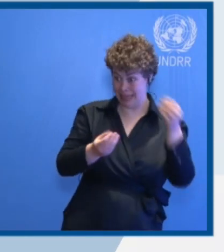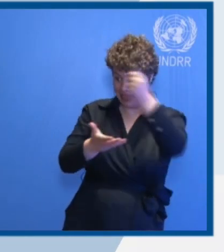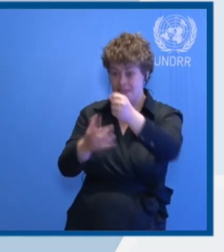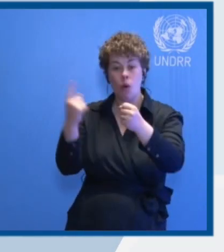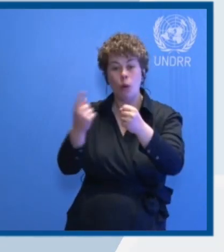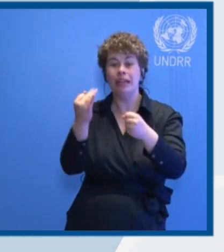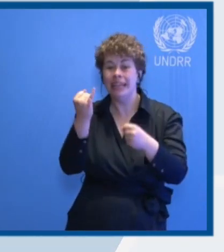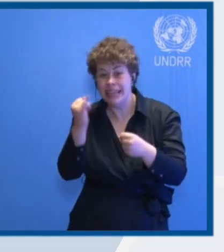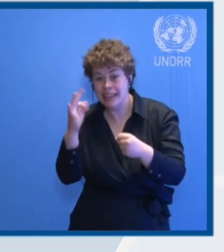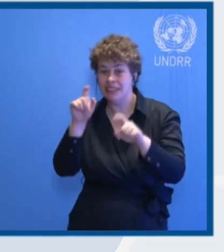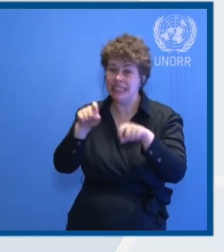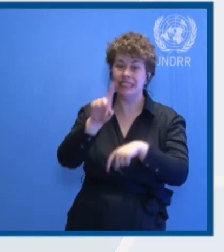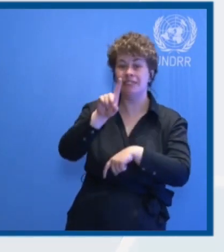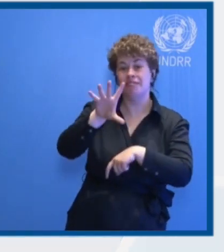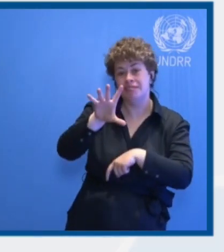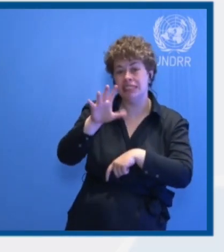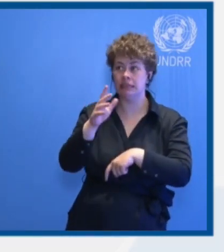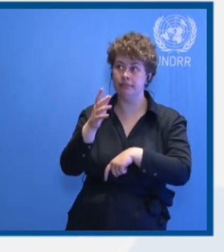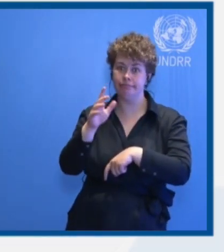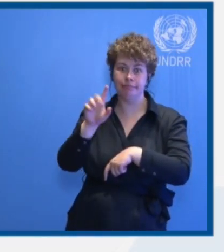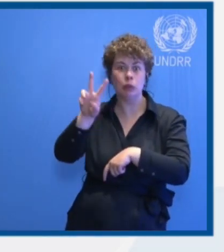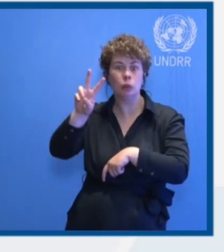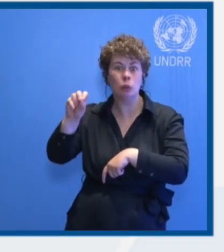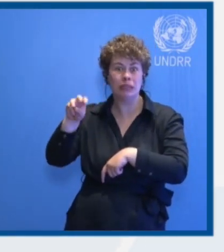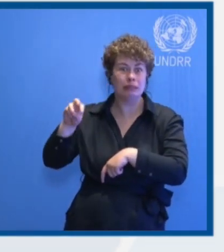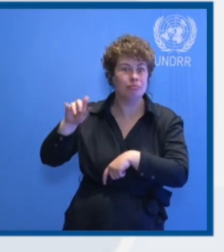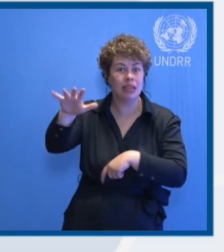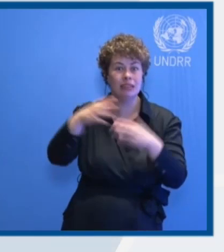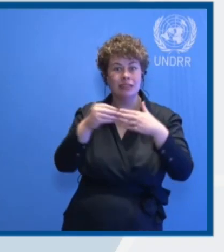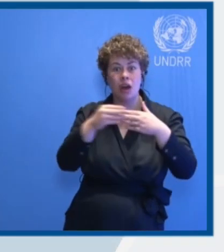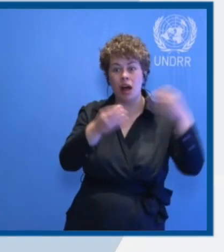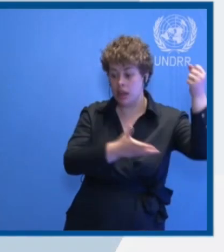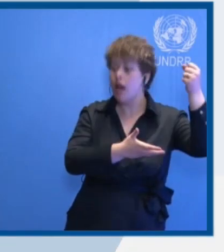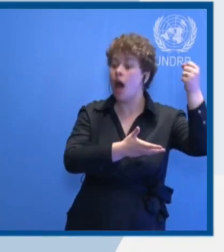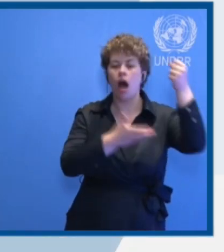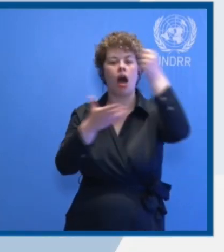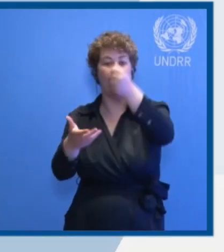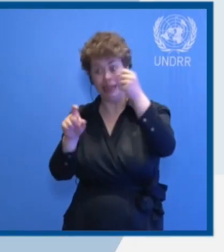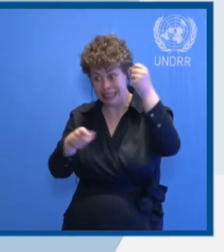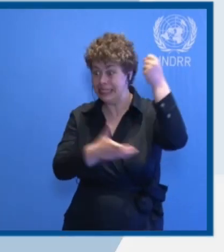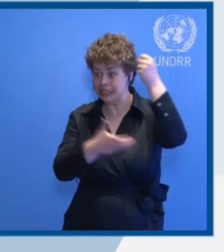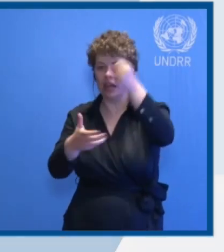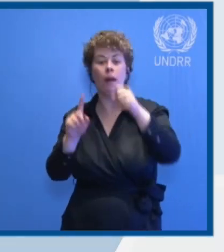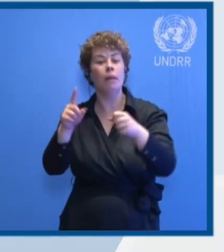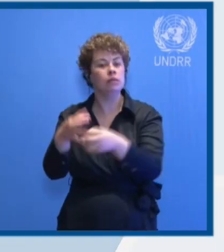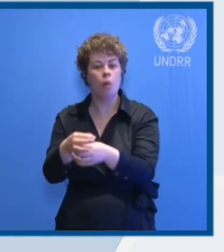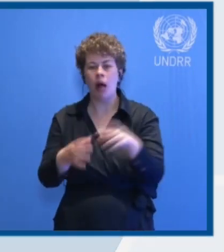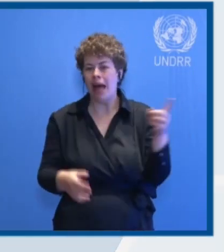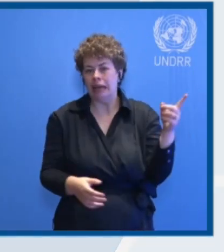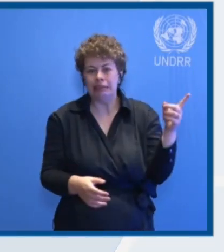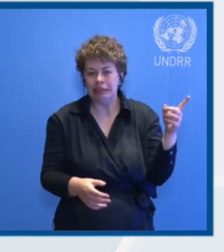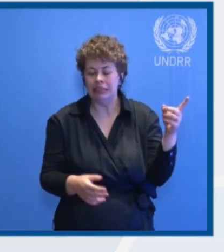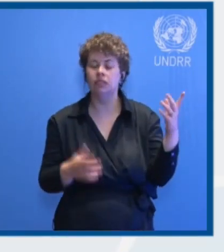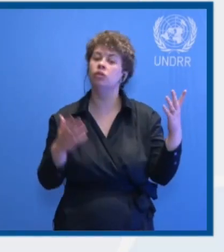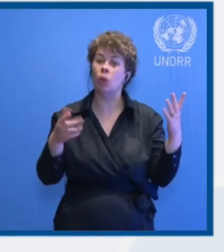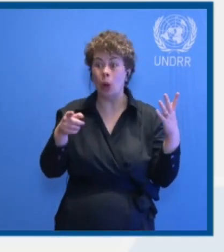aggregated on some kind of platform, so that they can easily tap into, and provide this large